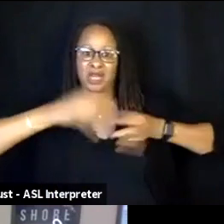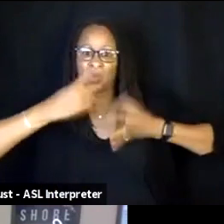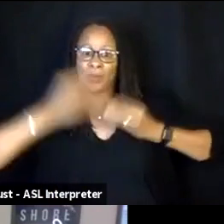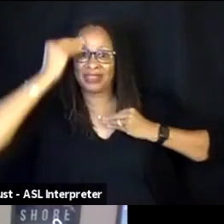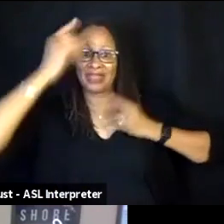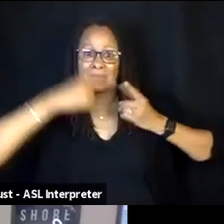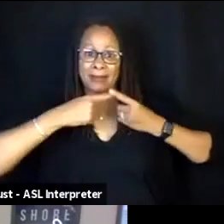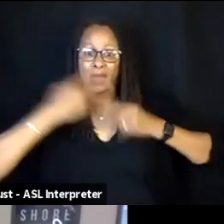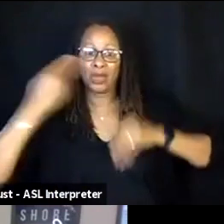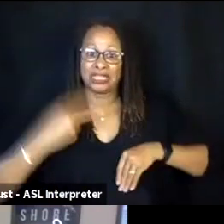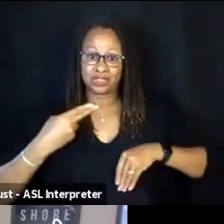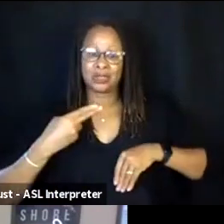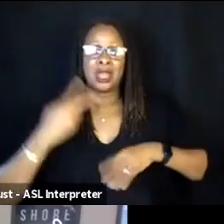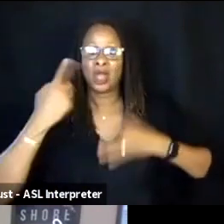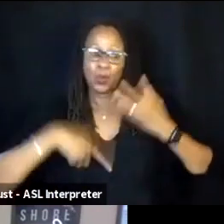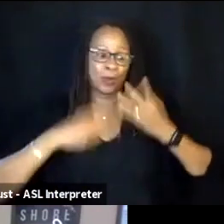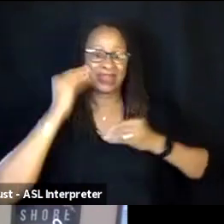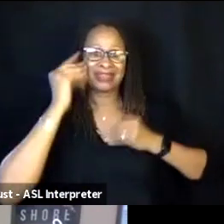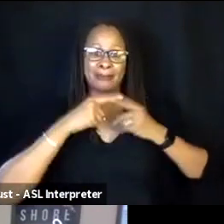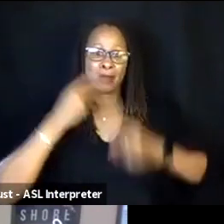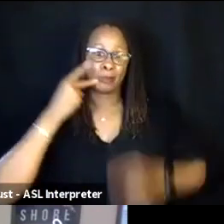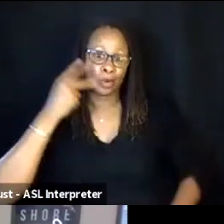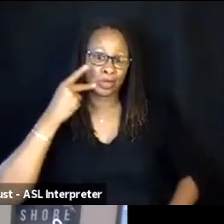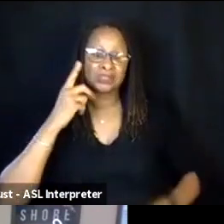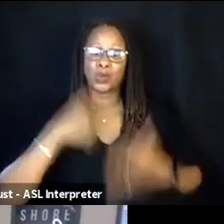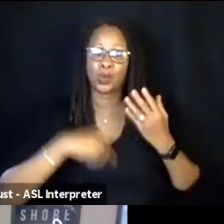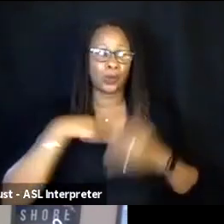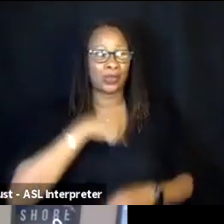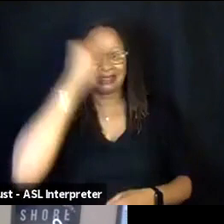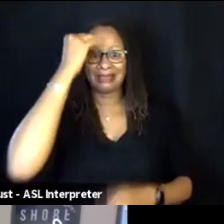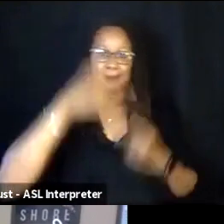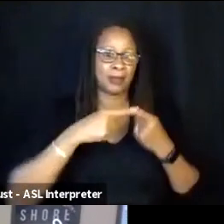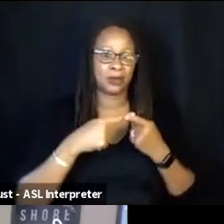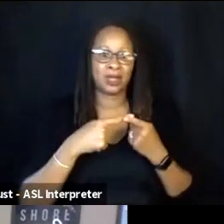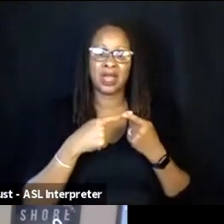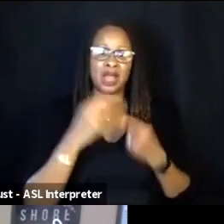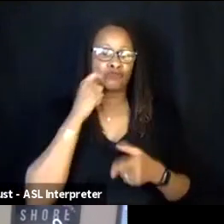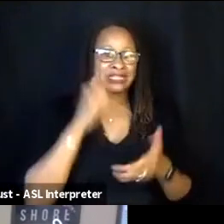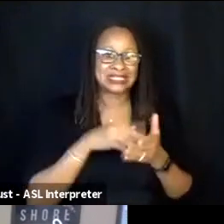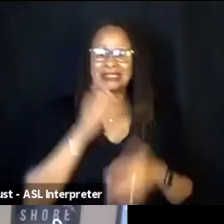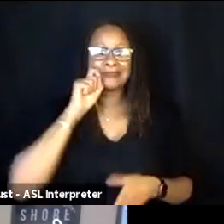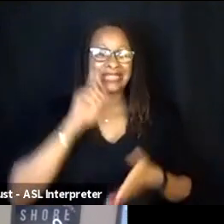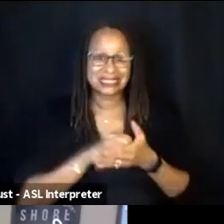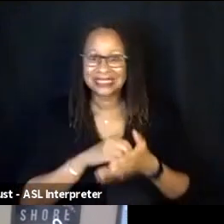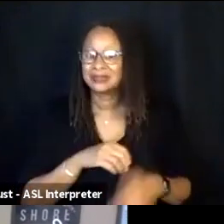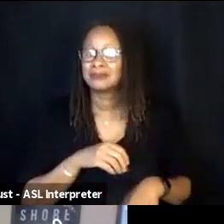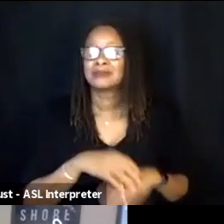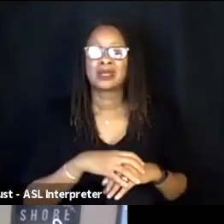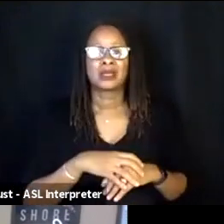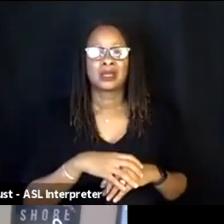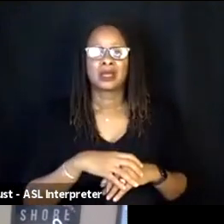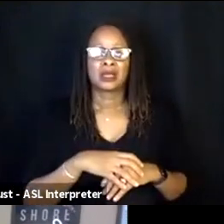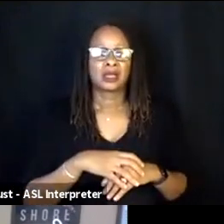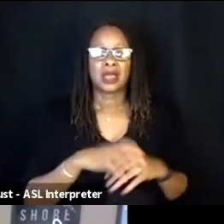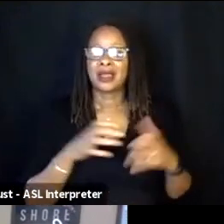about history, what we think about pronouns, what we think about racism and sexism, as